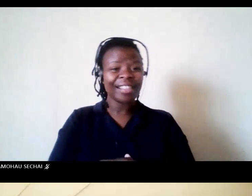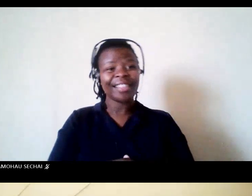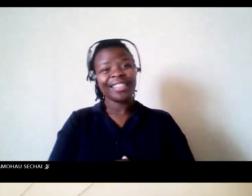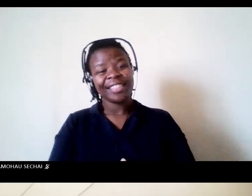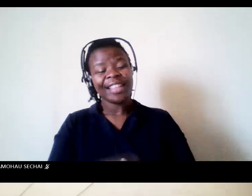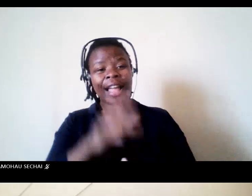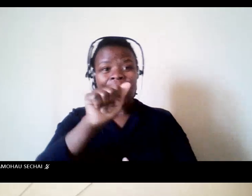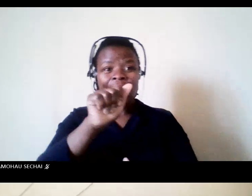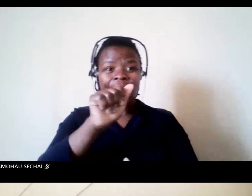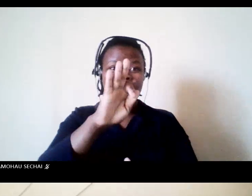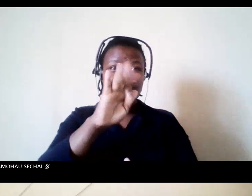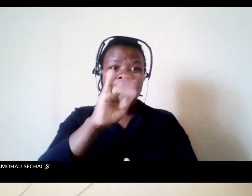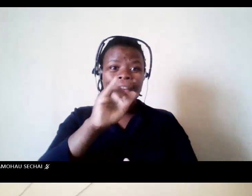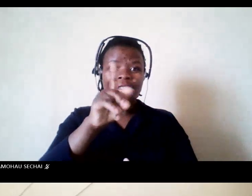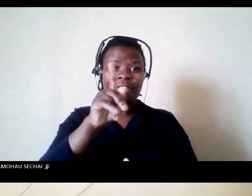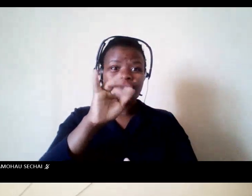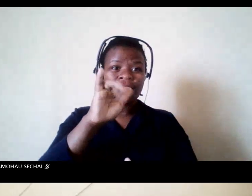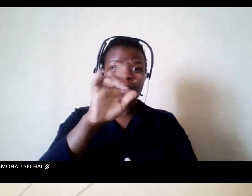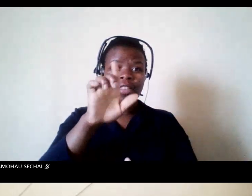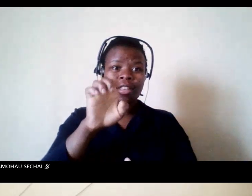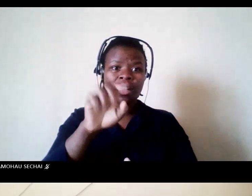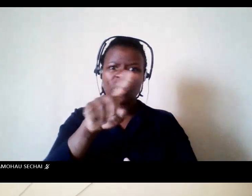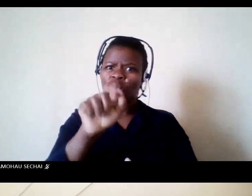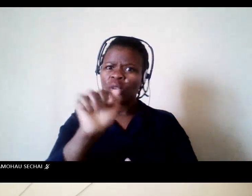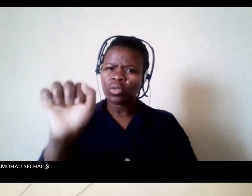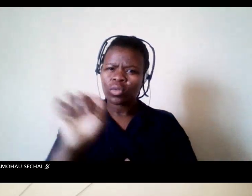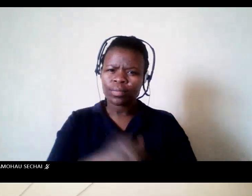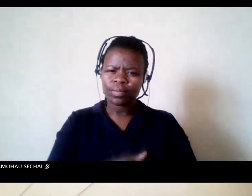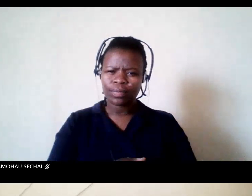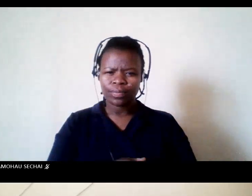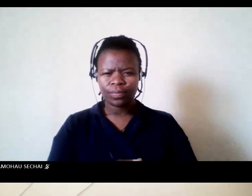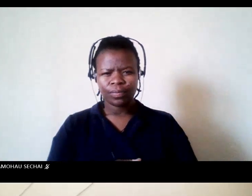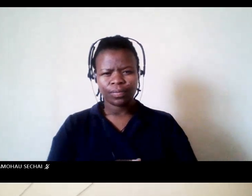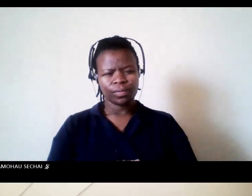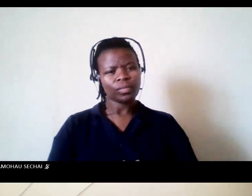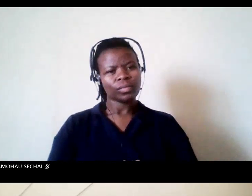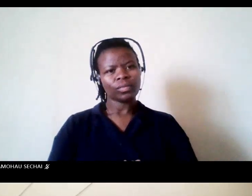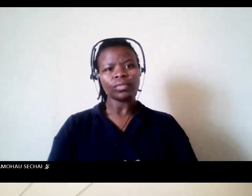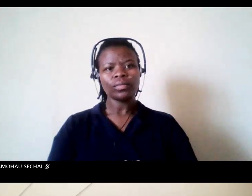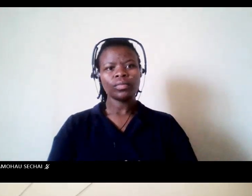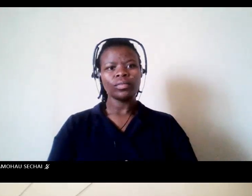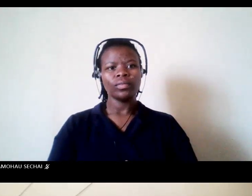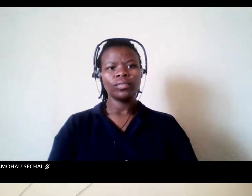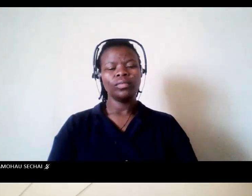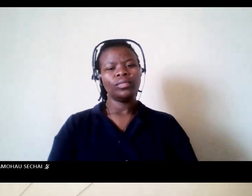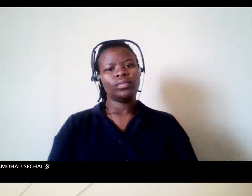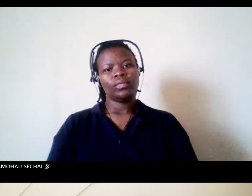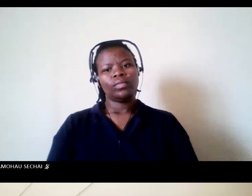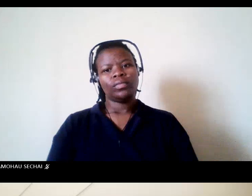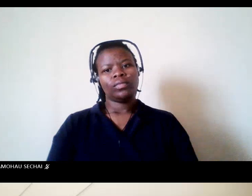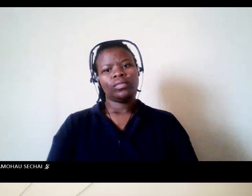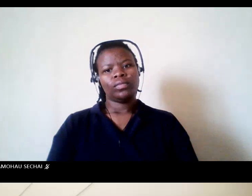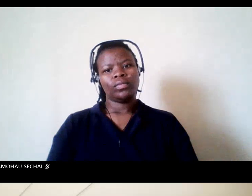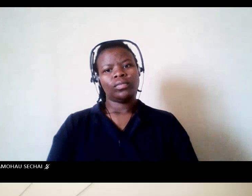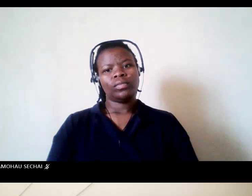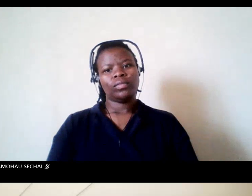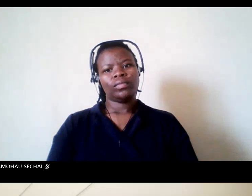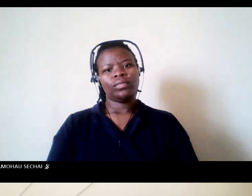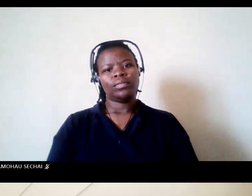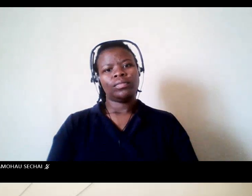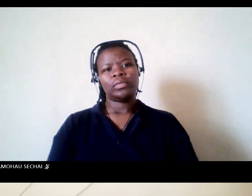Afikile, what's your question or comment for Pearl or Chantal or both? I don't have